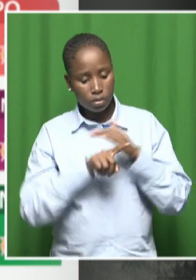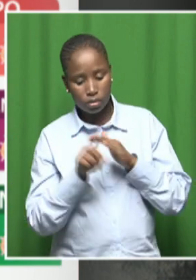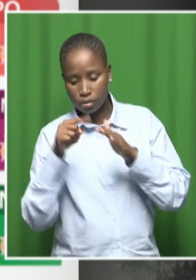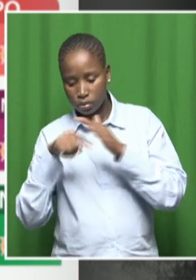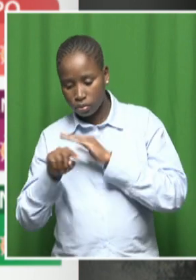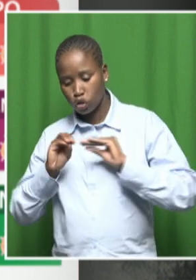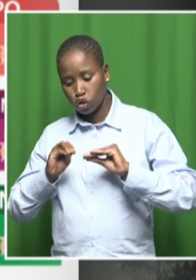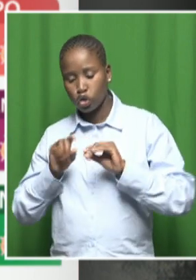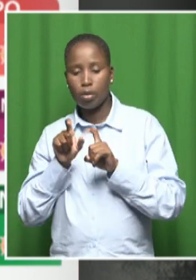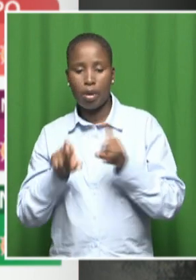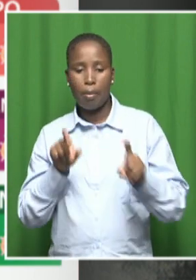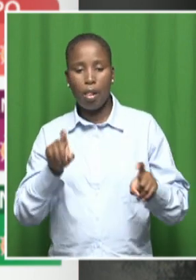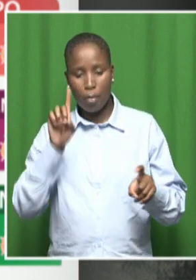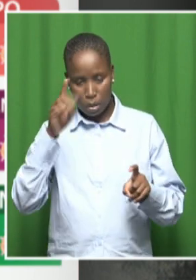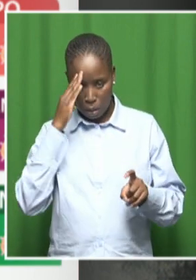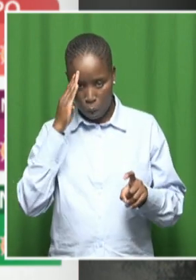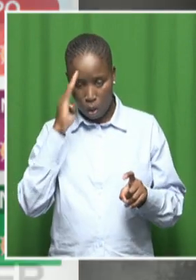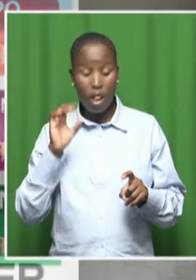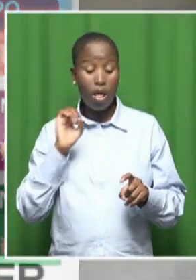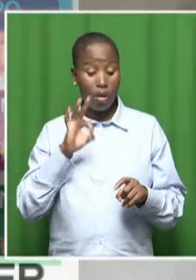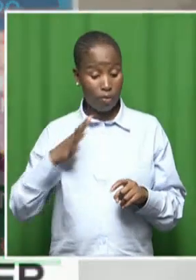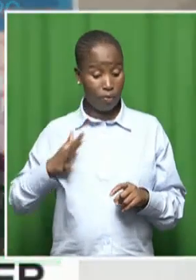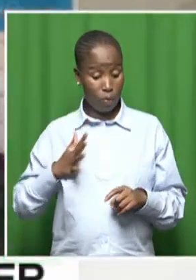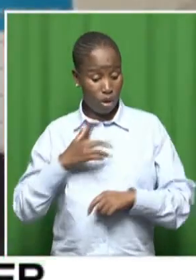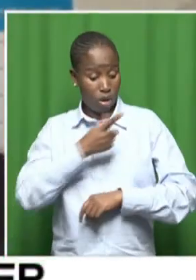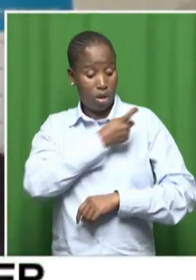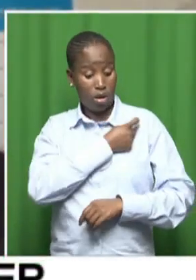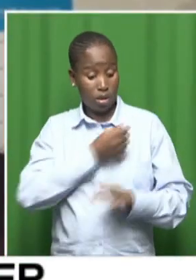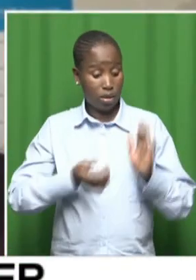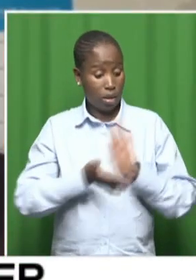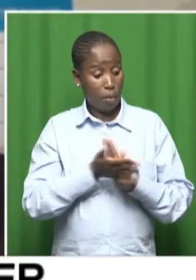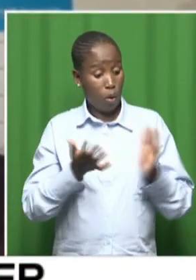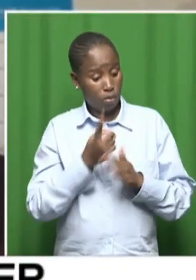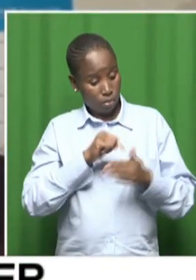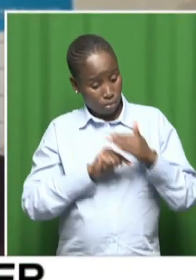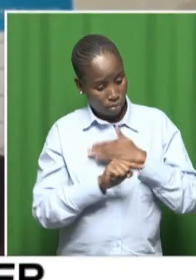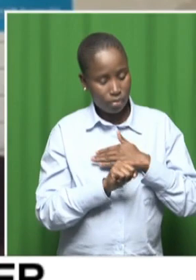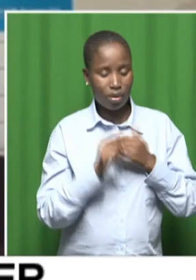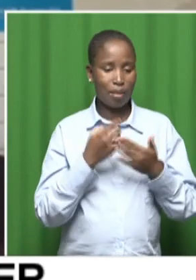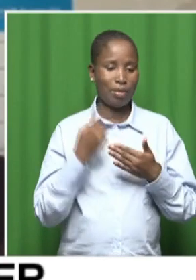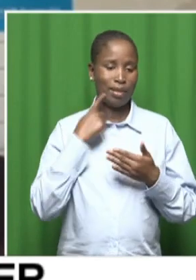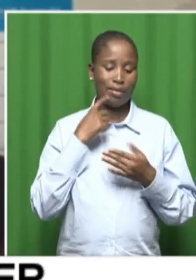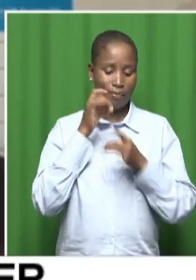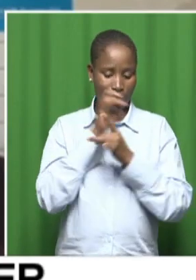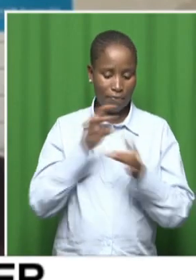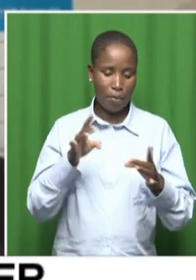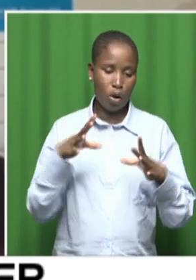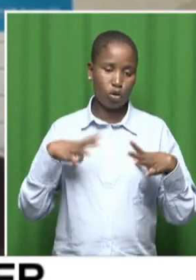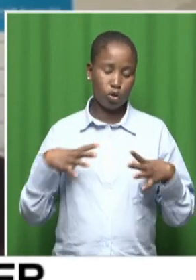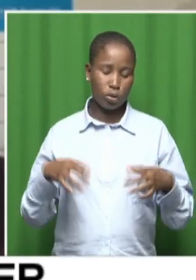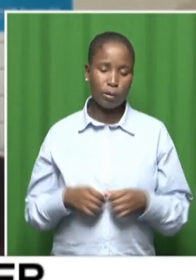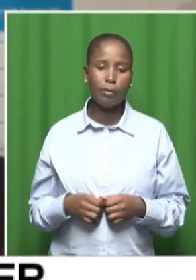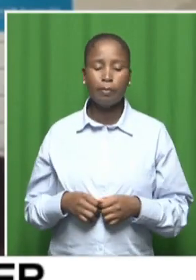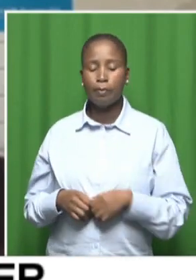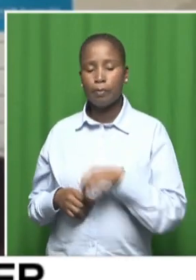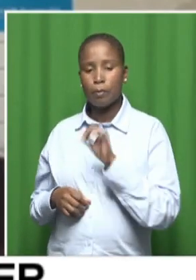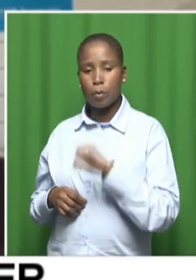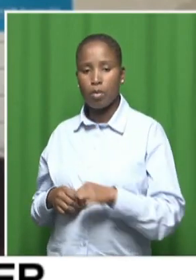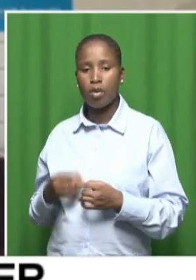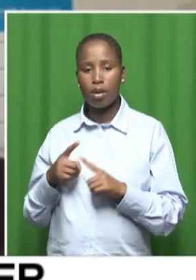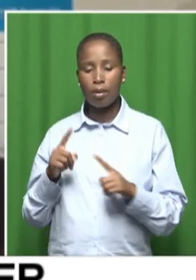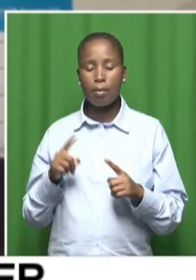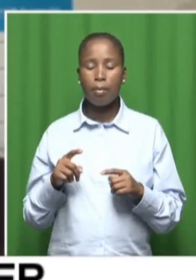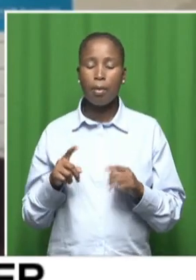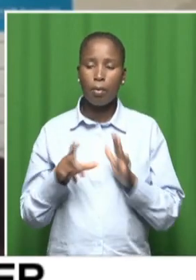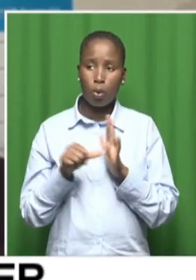it. Yeah, very important. It really is. It's something that we need to be on top of. But, there's also, I mean, we were chatting about it or before